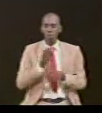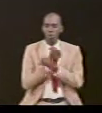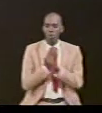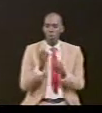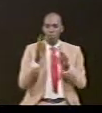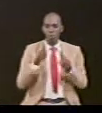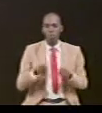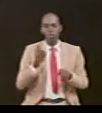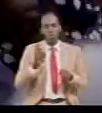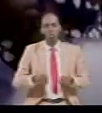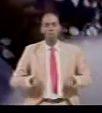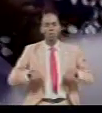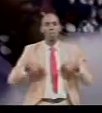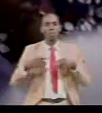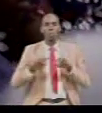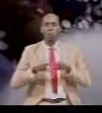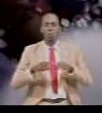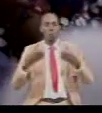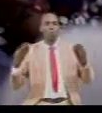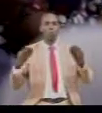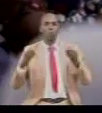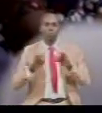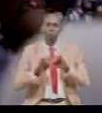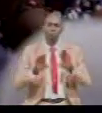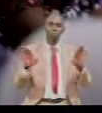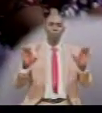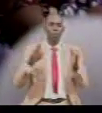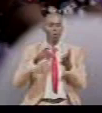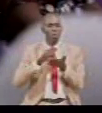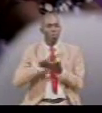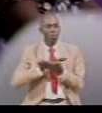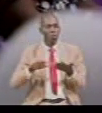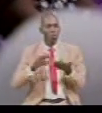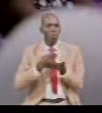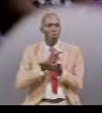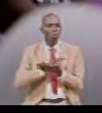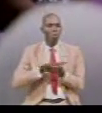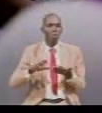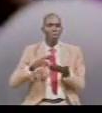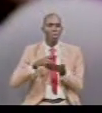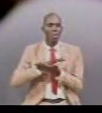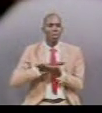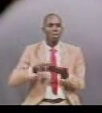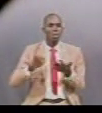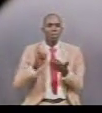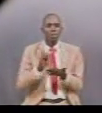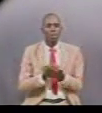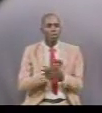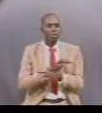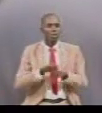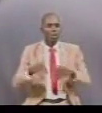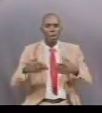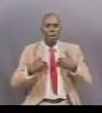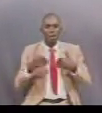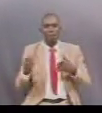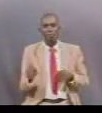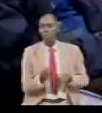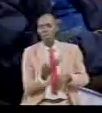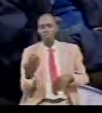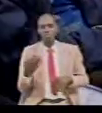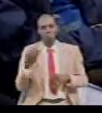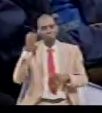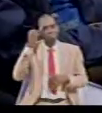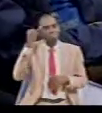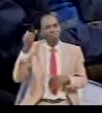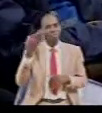live, transparent, pure, holy, righteous, that doesn't have any suggestion of